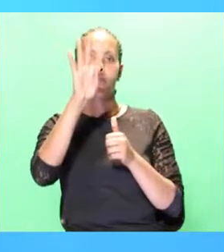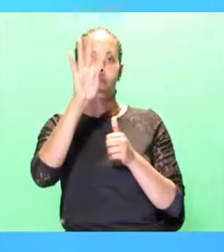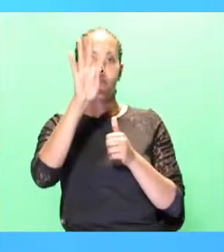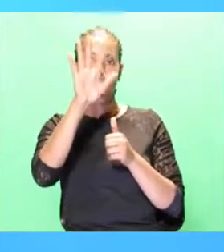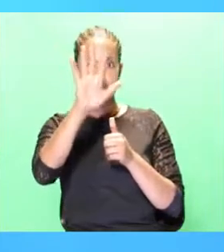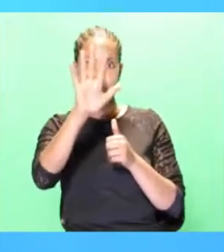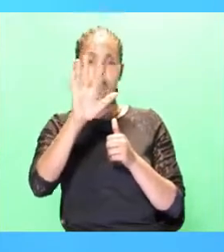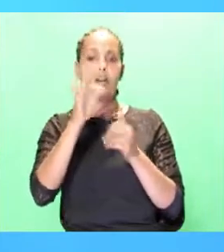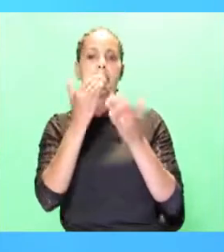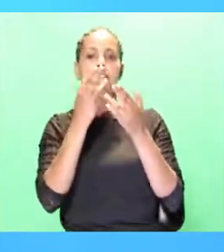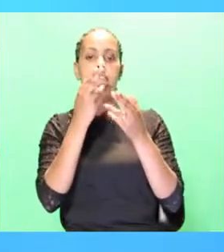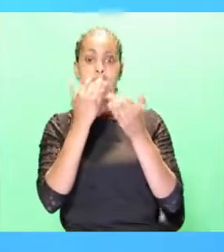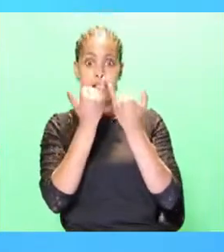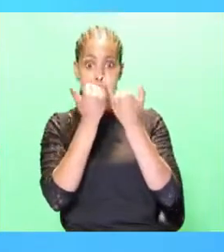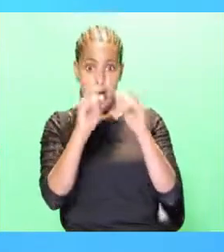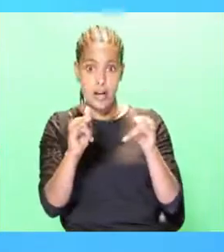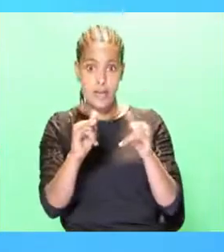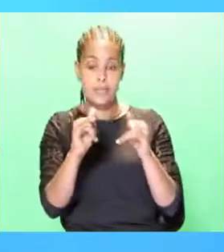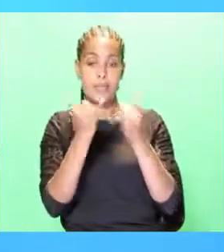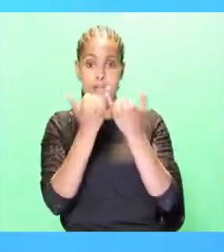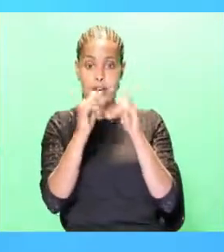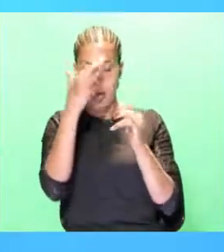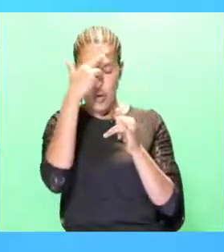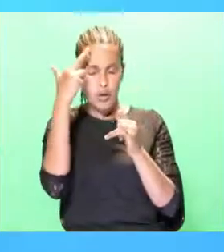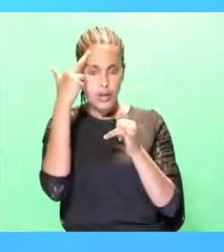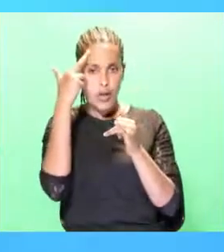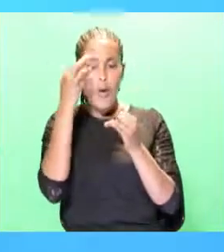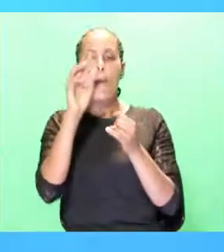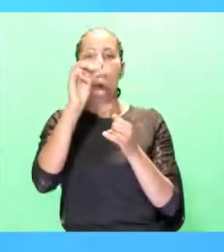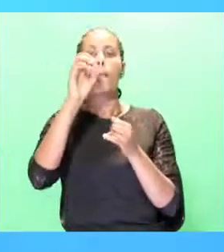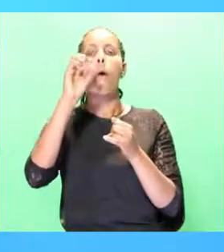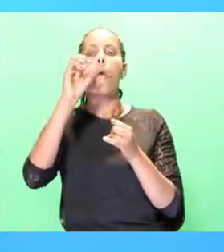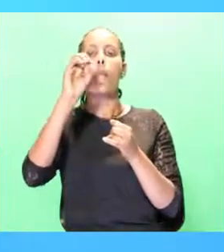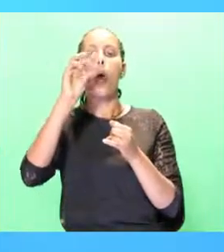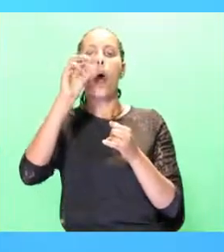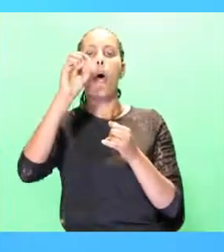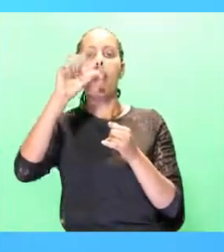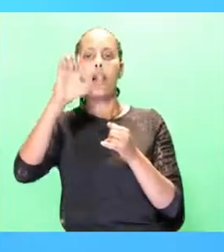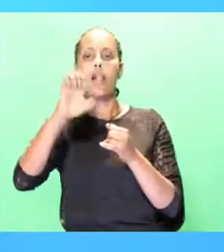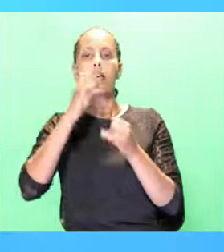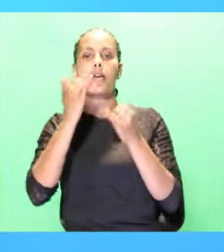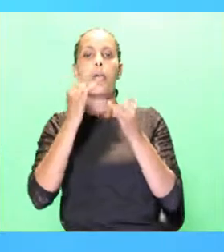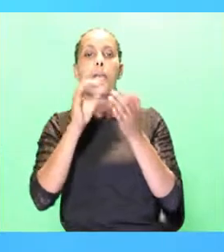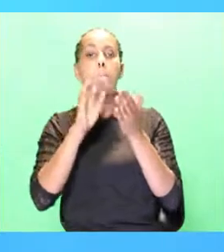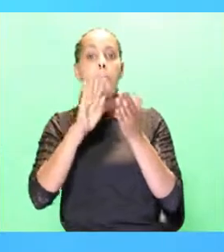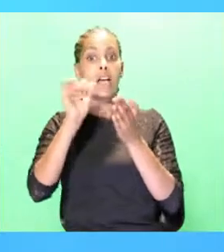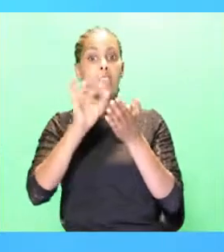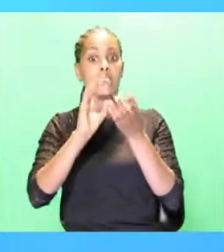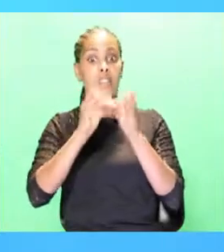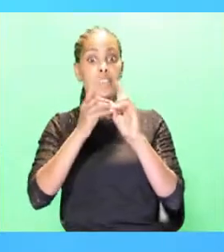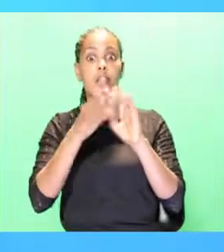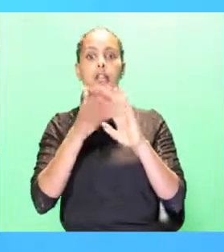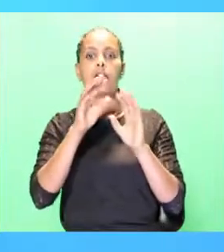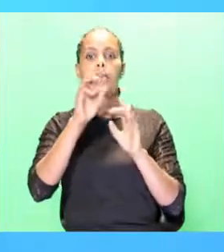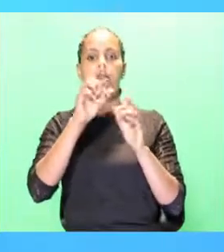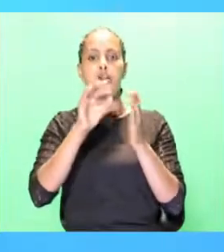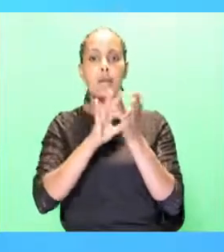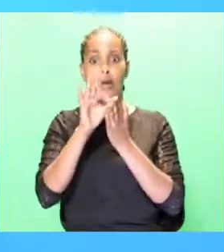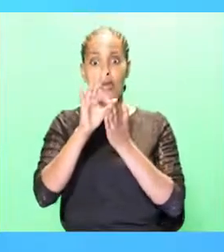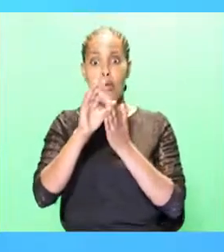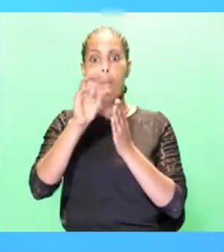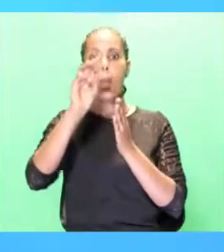mole, divided by, because mole fraction of the solids by definition is number of mole of